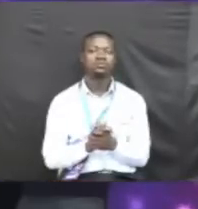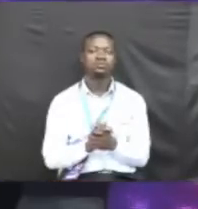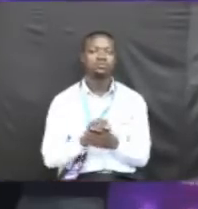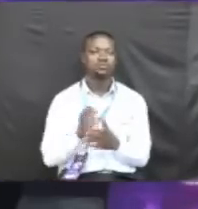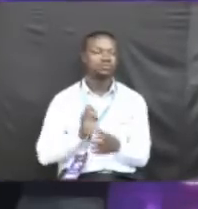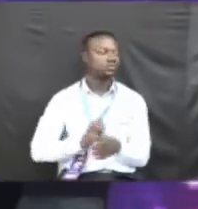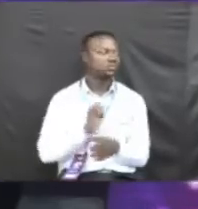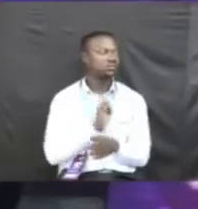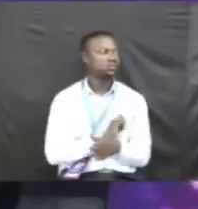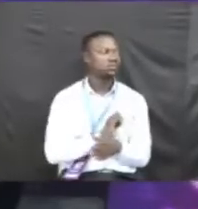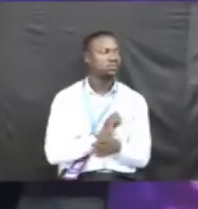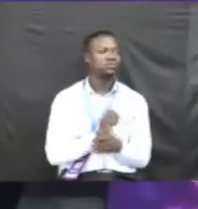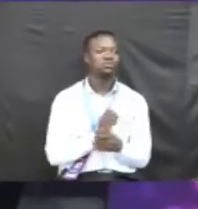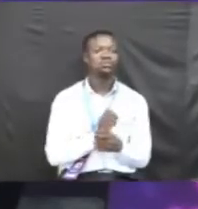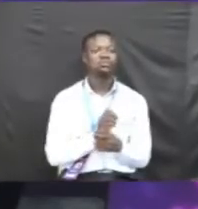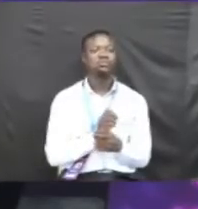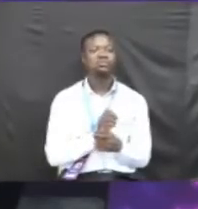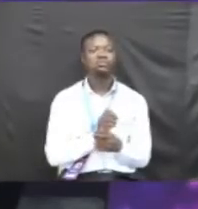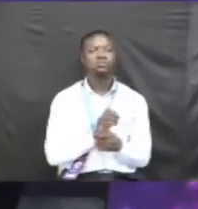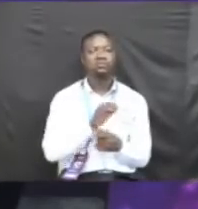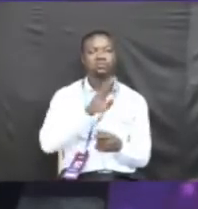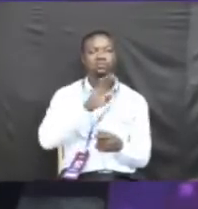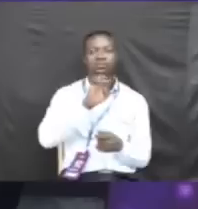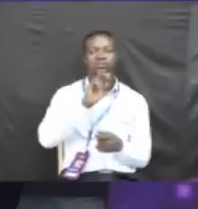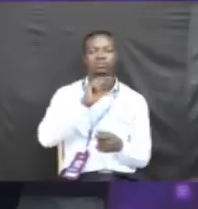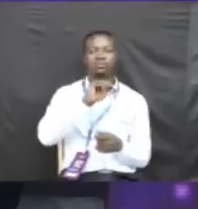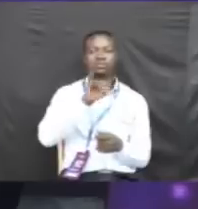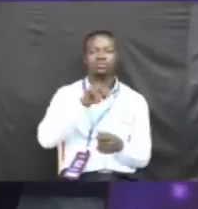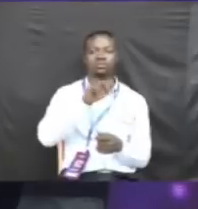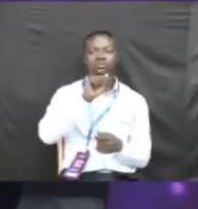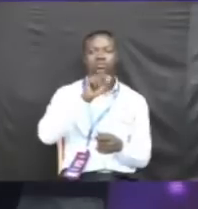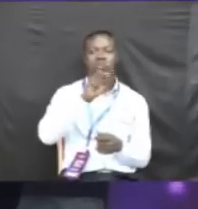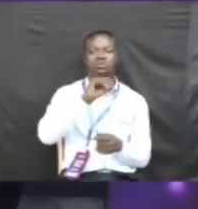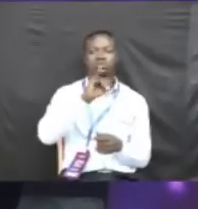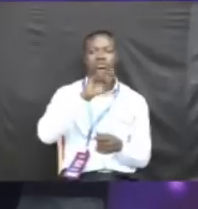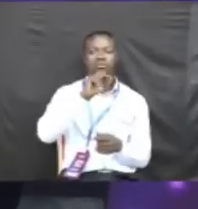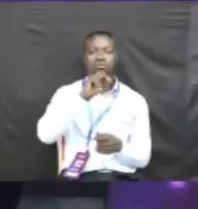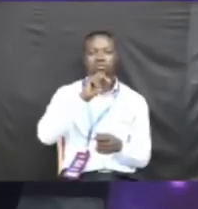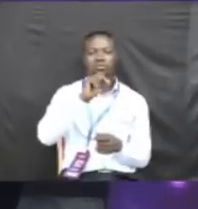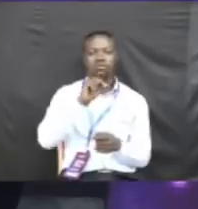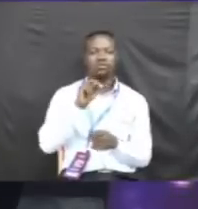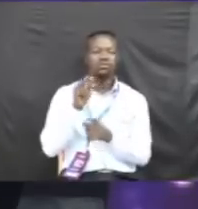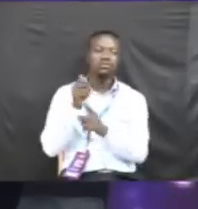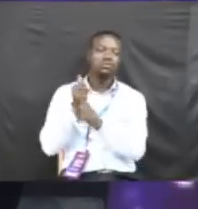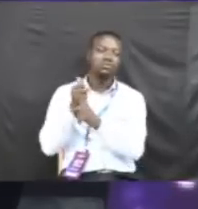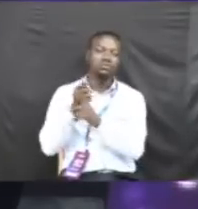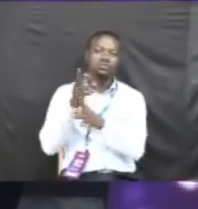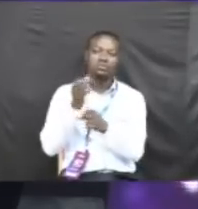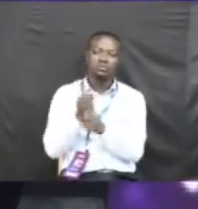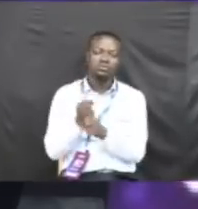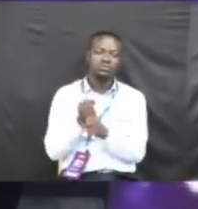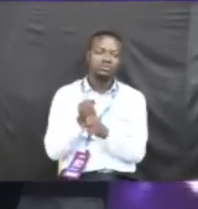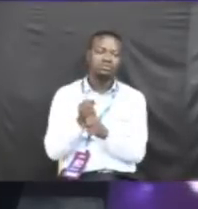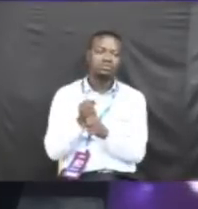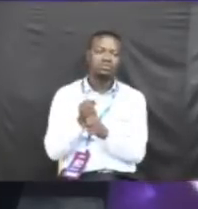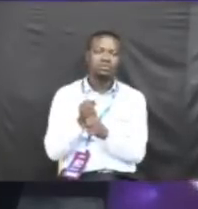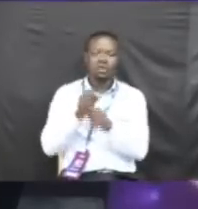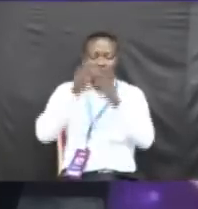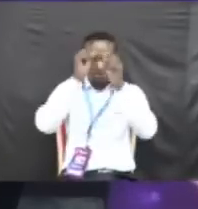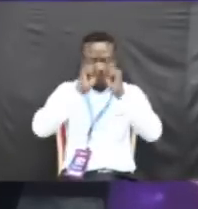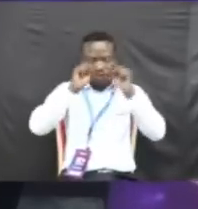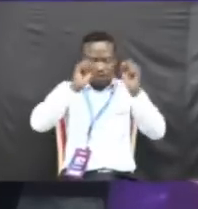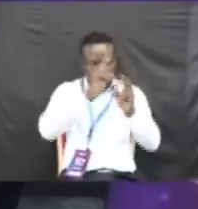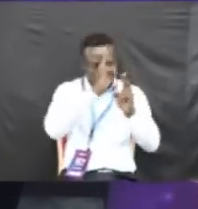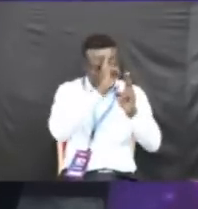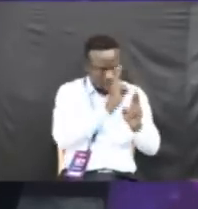Elder Surveya Benjamin Quilabi of Hatu area received a presidential honor